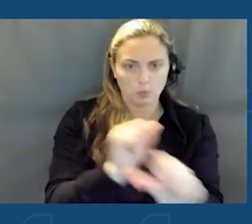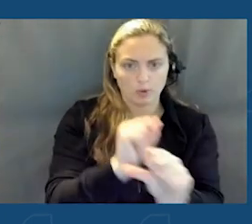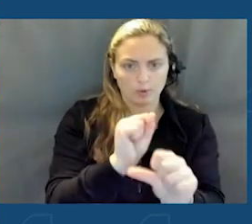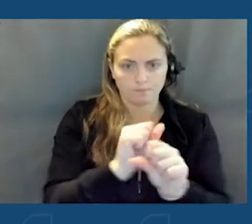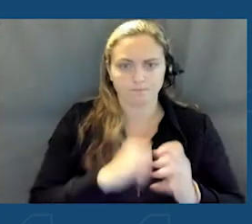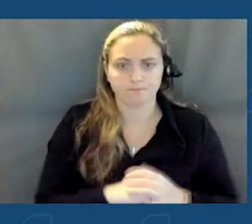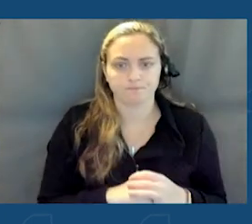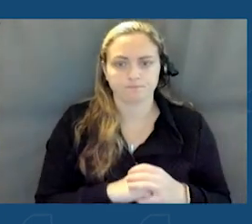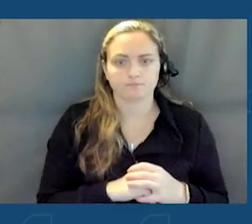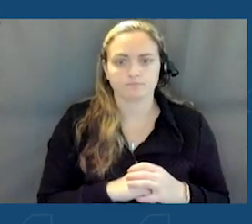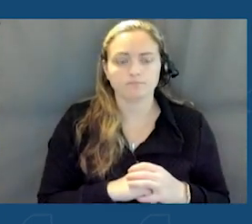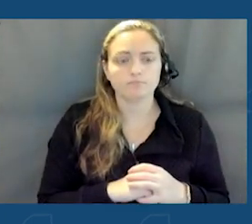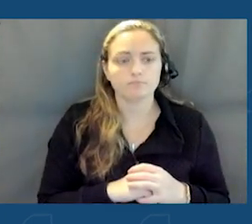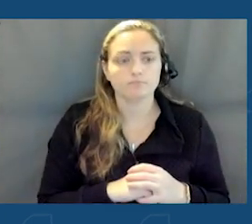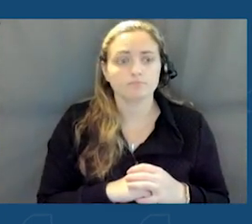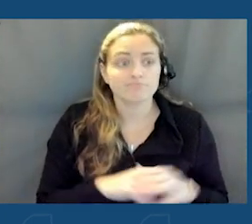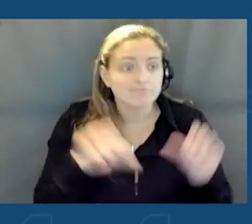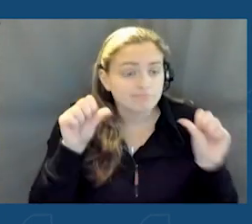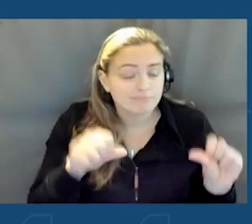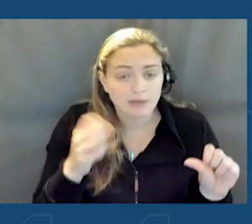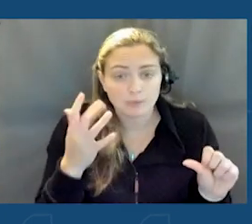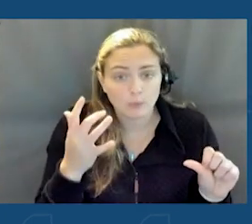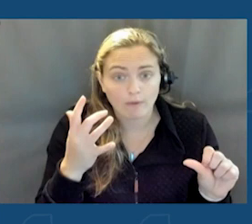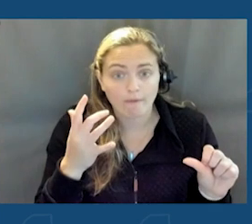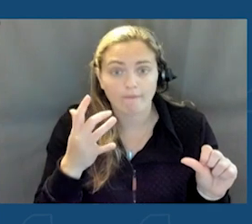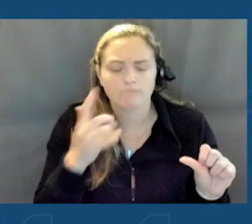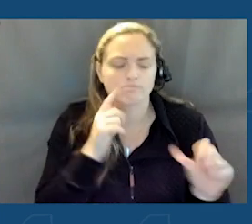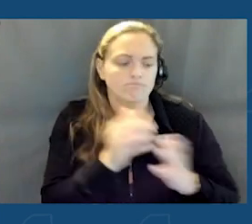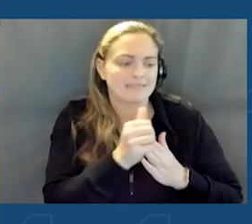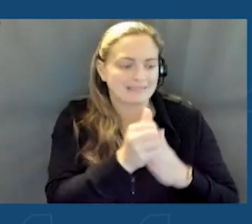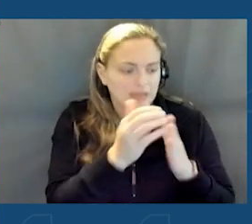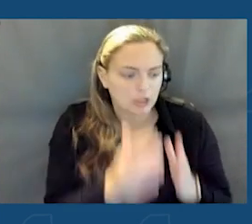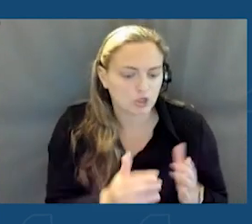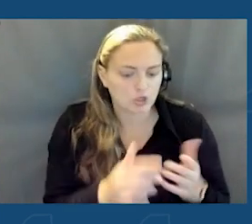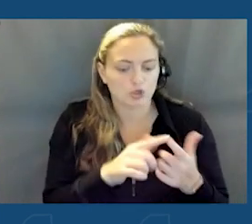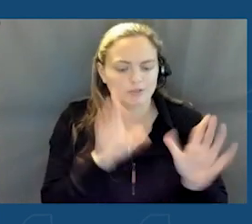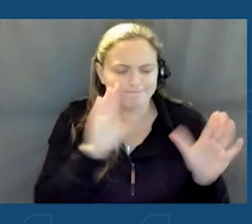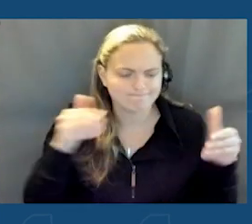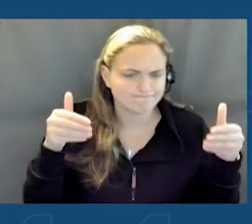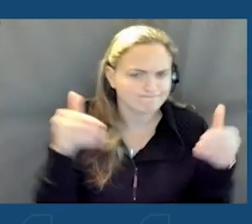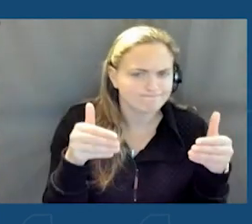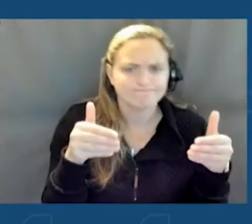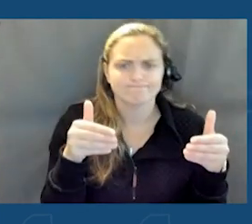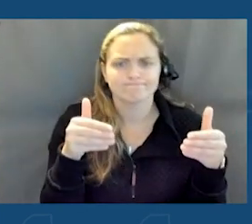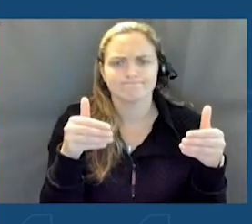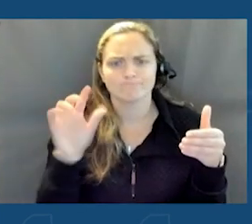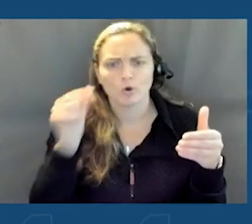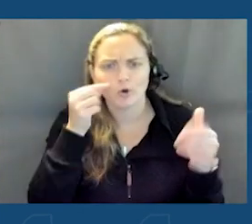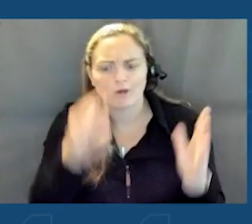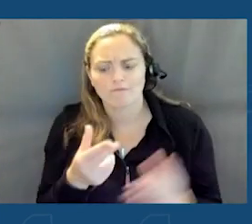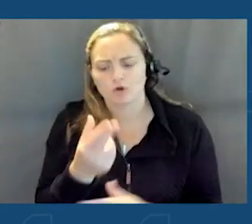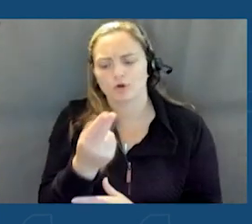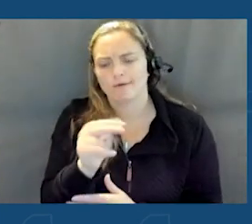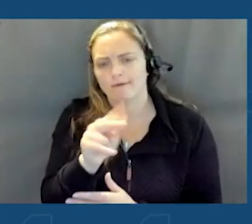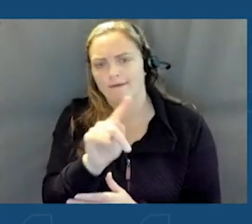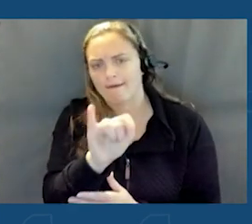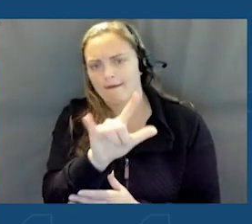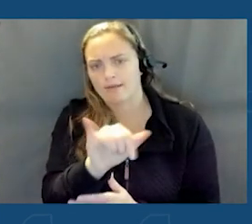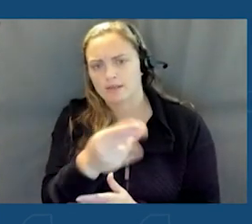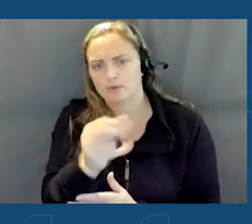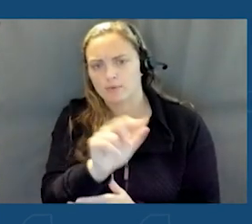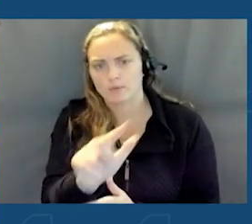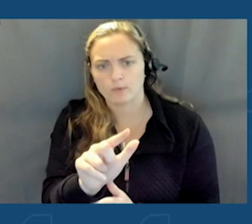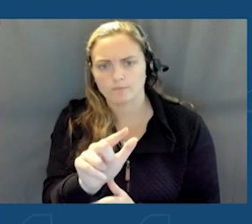been made possible by the bold leadership and laser focus of our governor, Kathy Hochul, who has